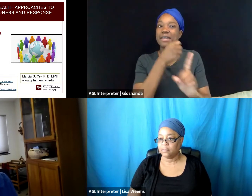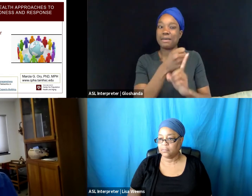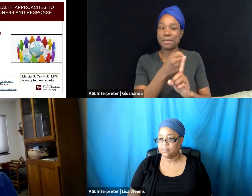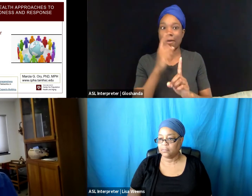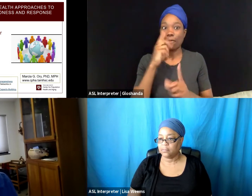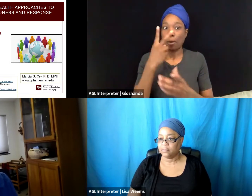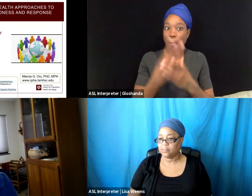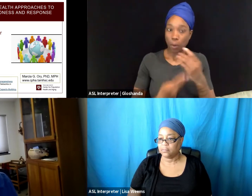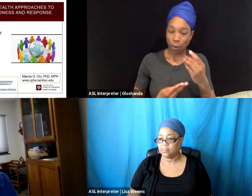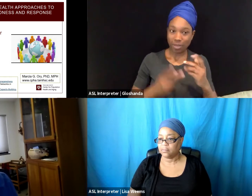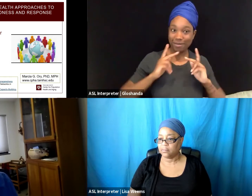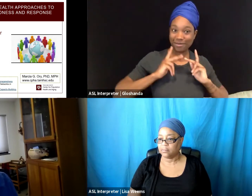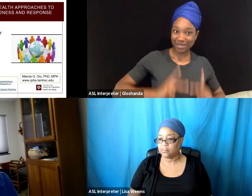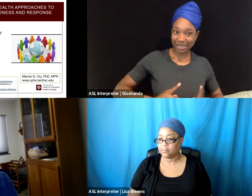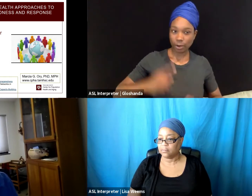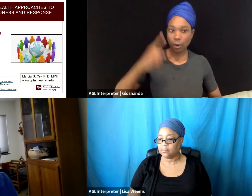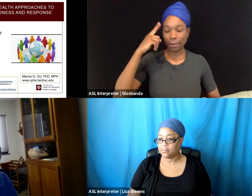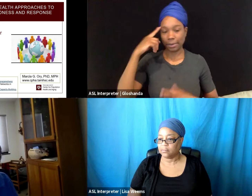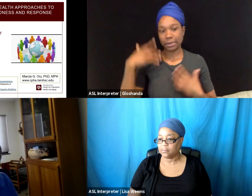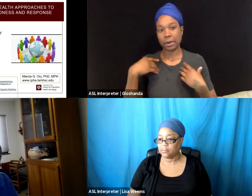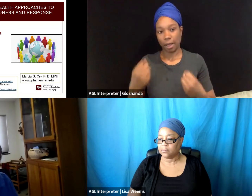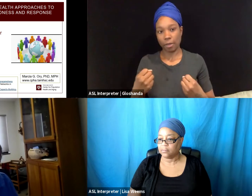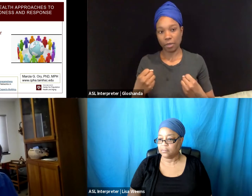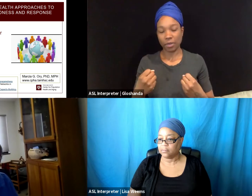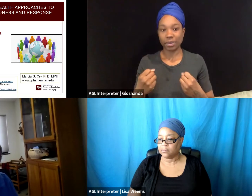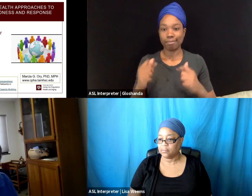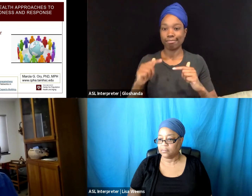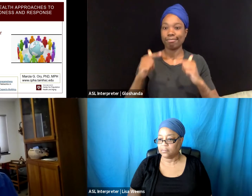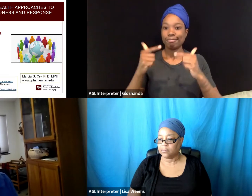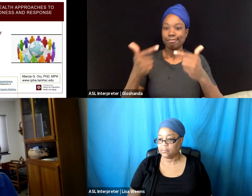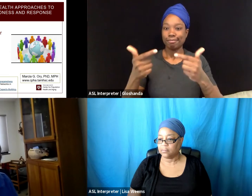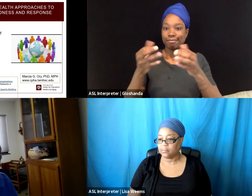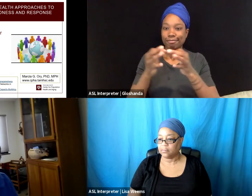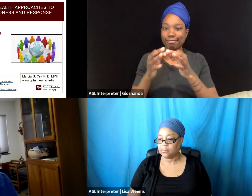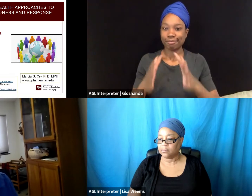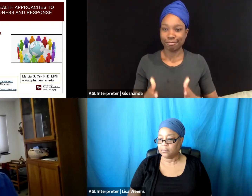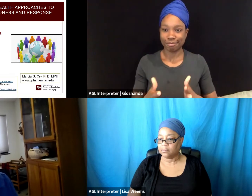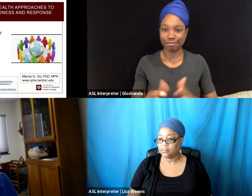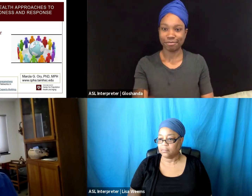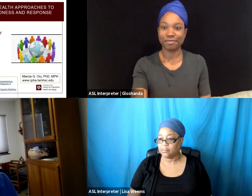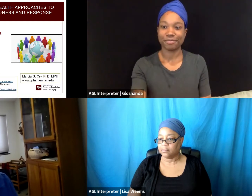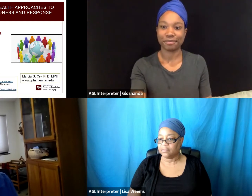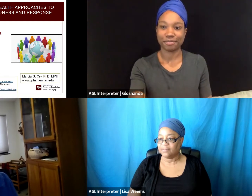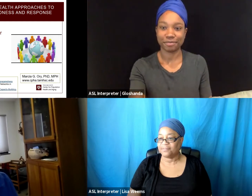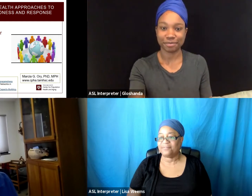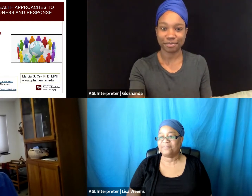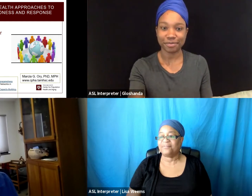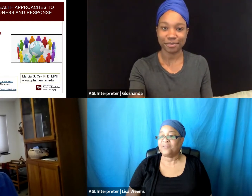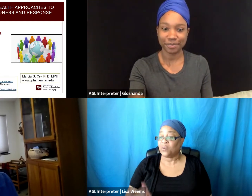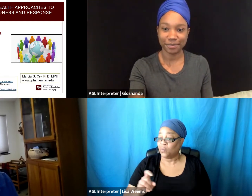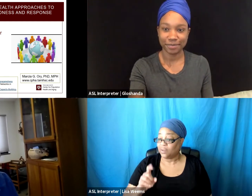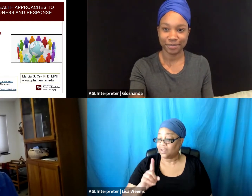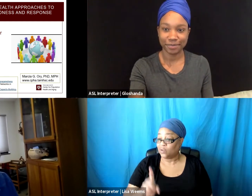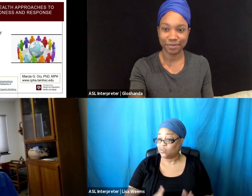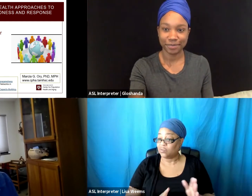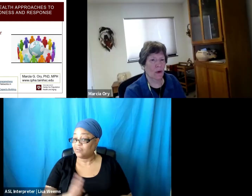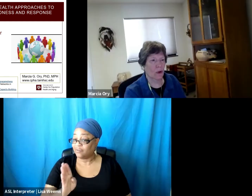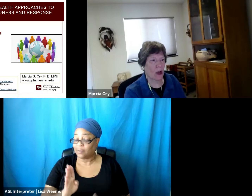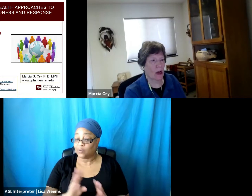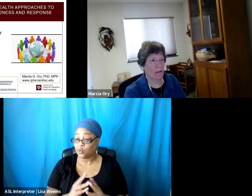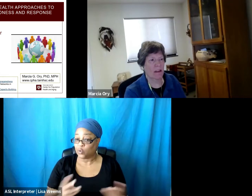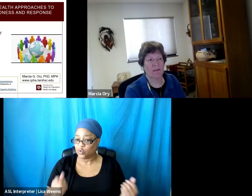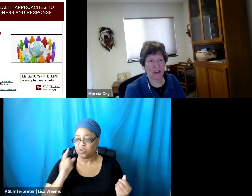both physical and mental health. So we need to think of solutions that will get us through COVID, but